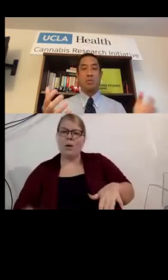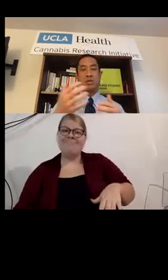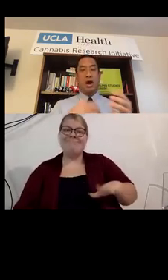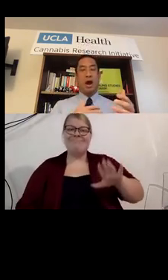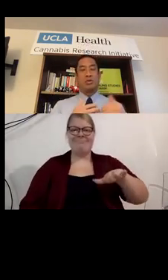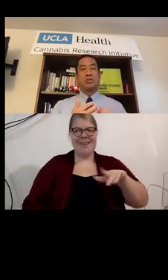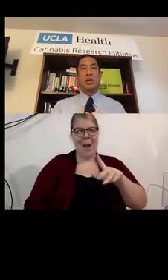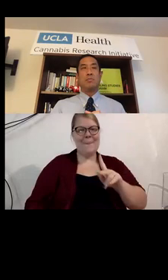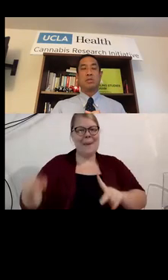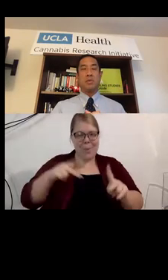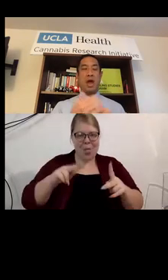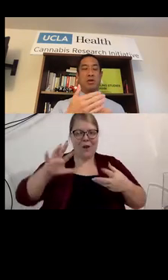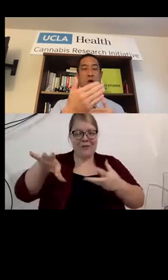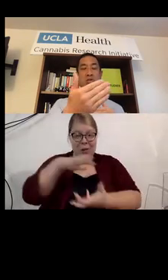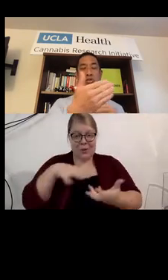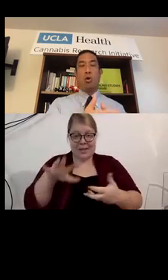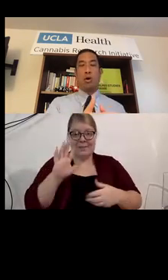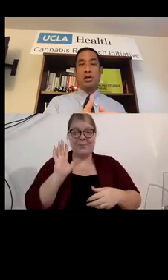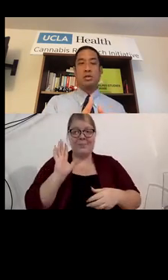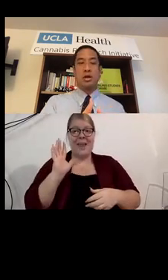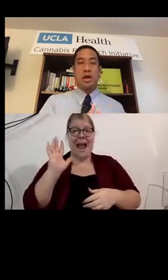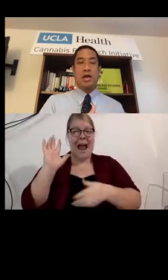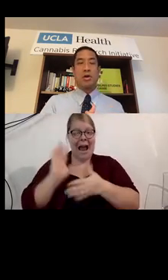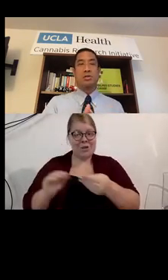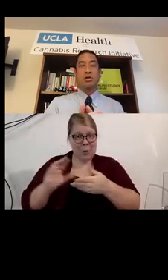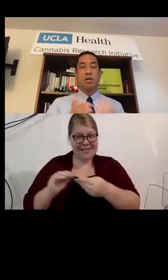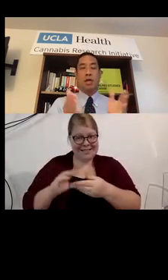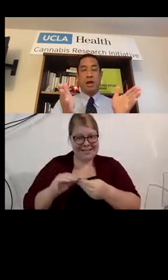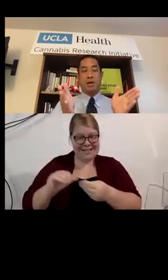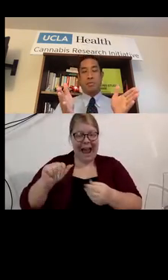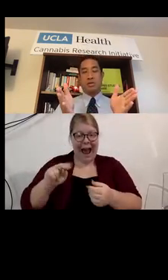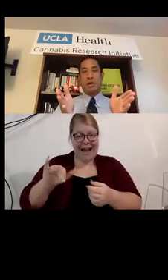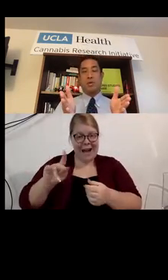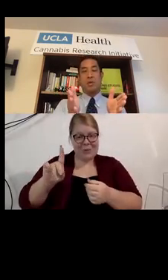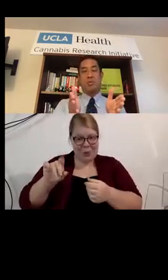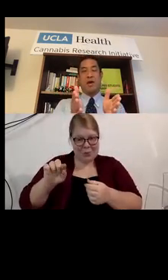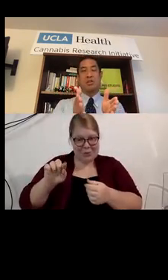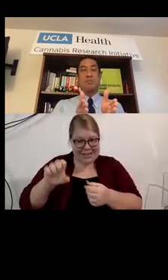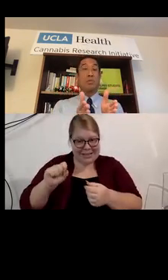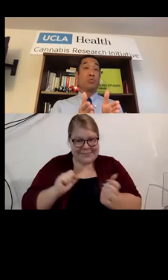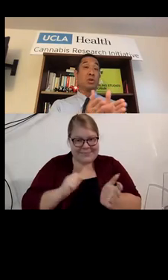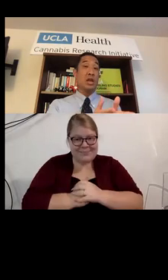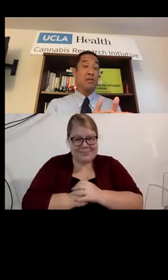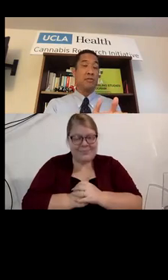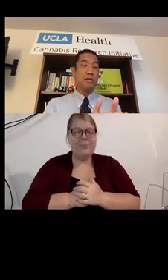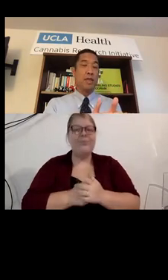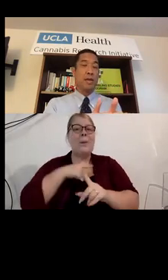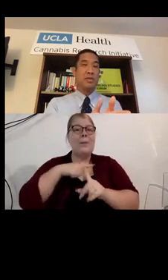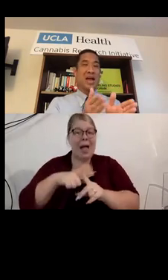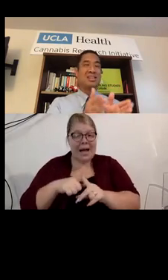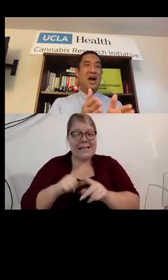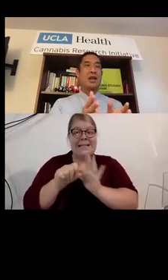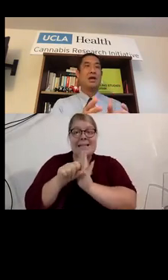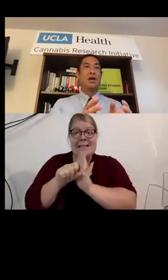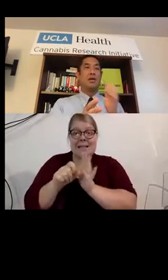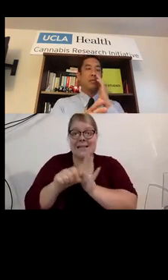are getting mixed up is they're getting mixed up anecdote stories, and they're also getting mixed up when people have symptom relief, but